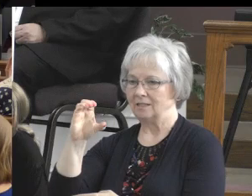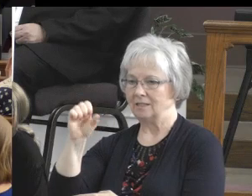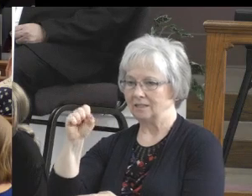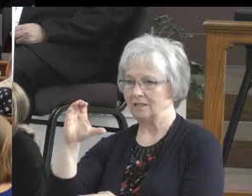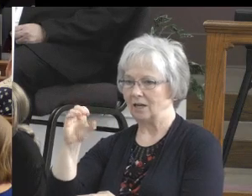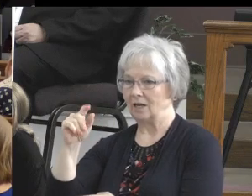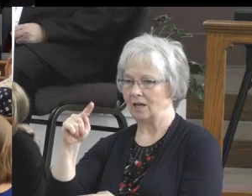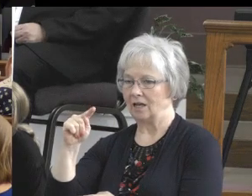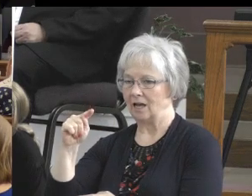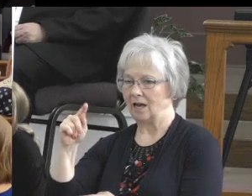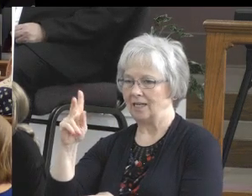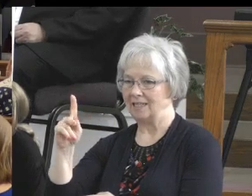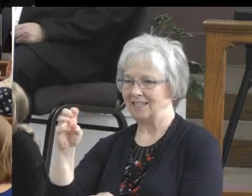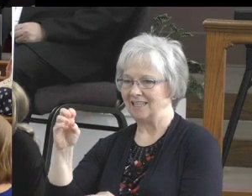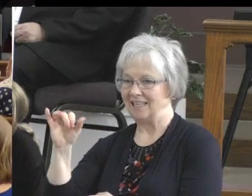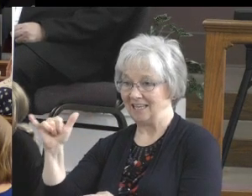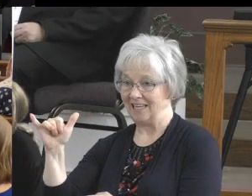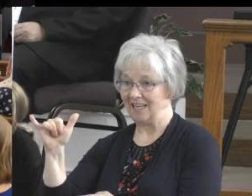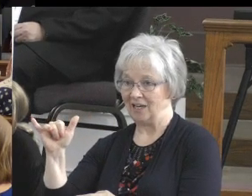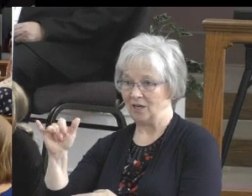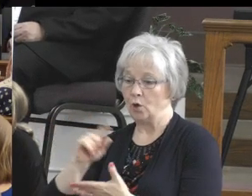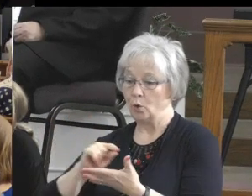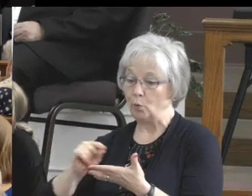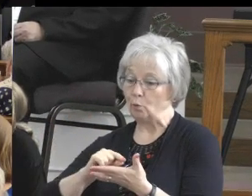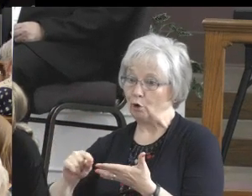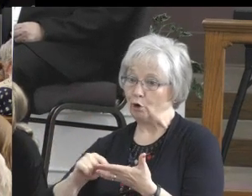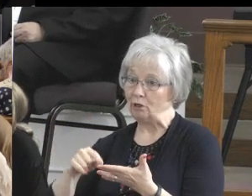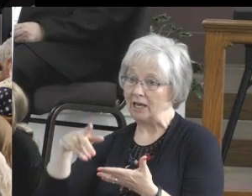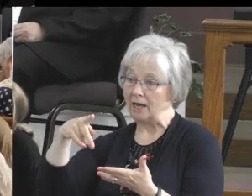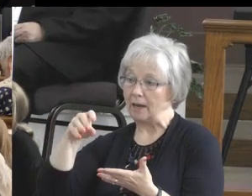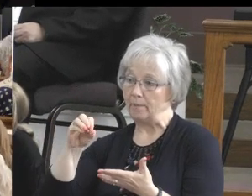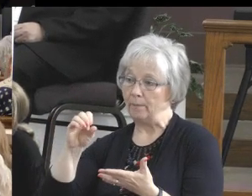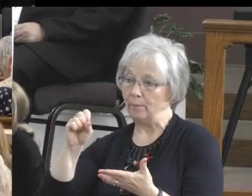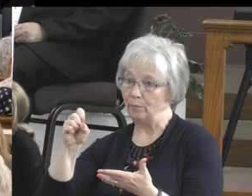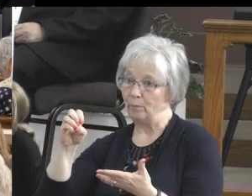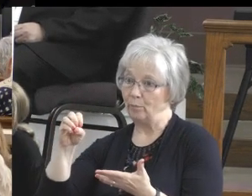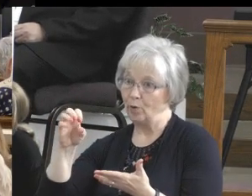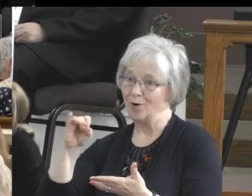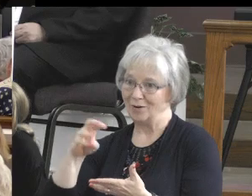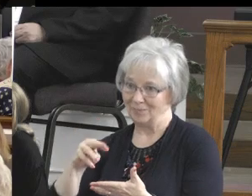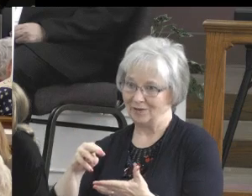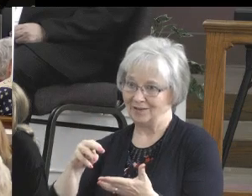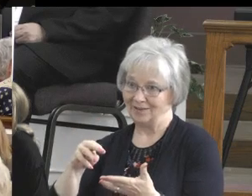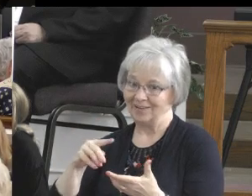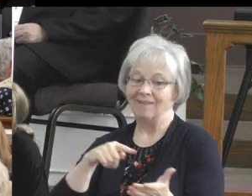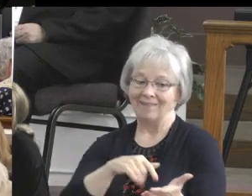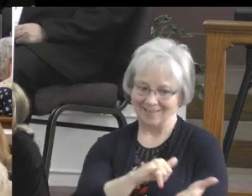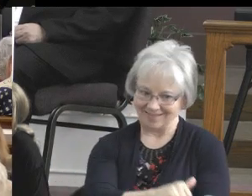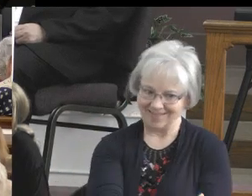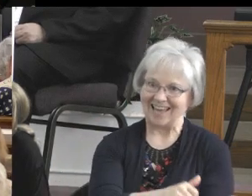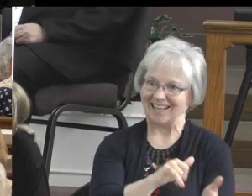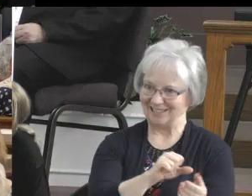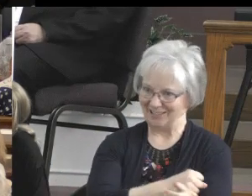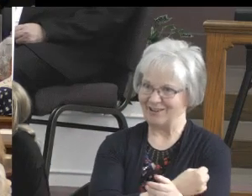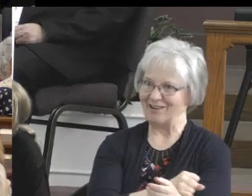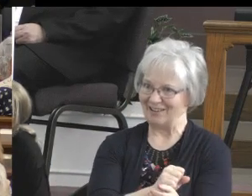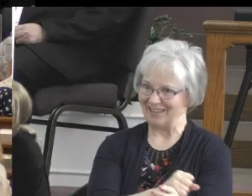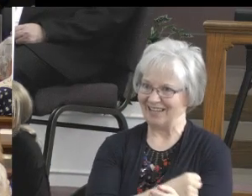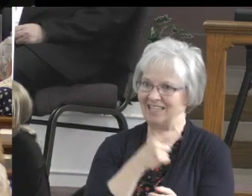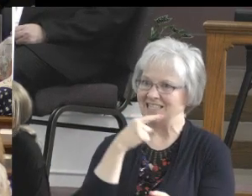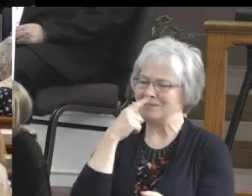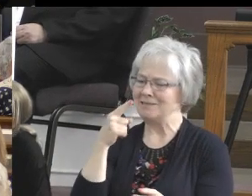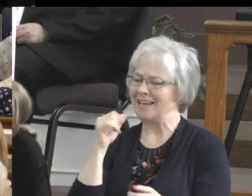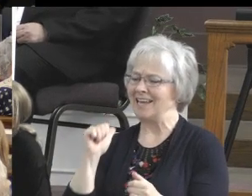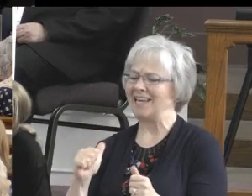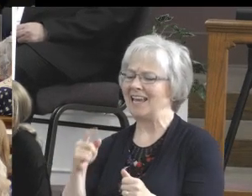ago. Those two verses that we sang, he wrote those from the ship that he was standing on. Oh, say can you